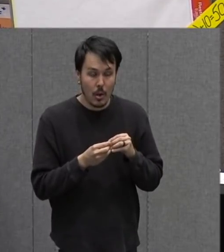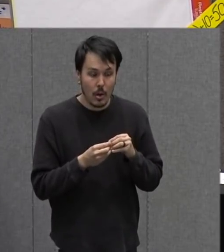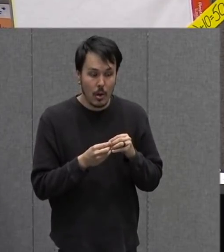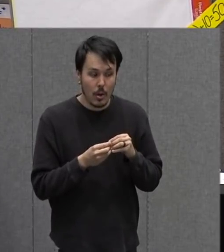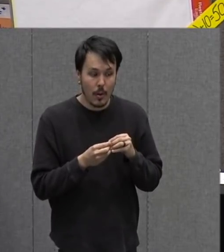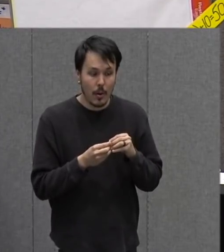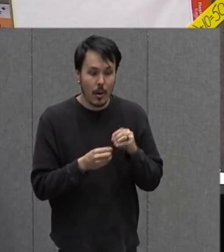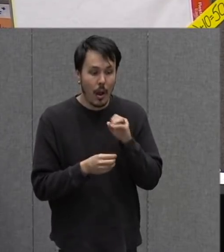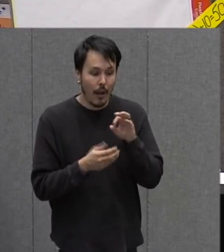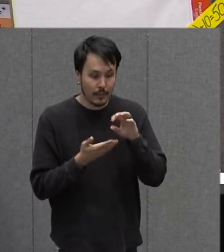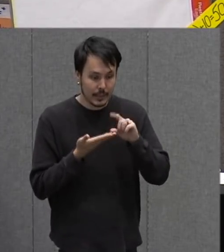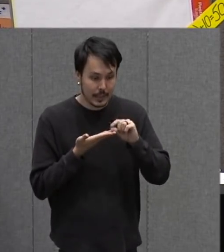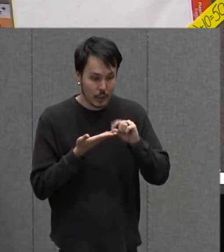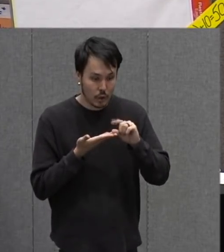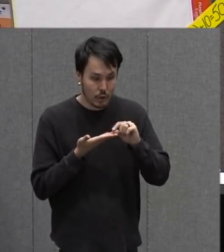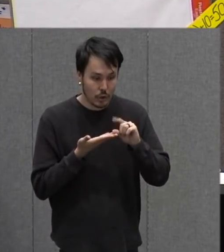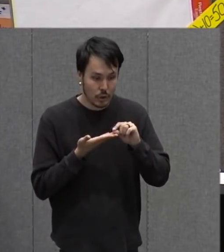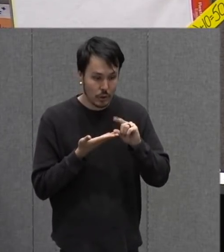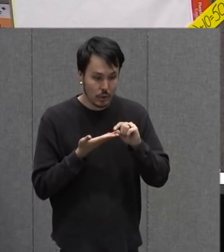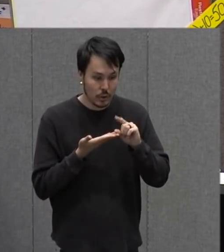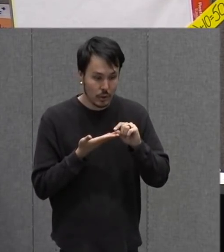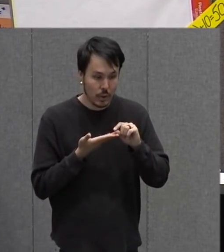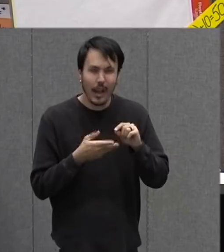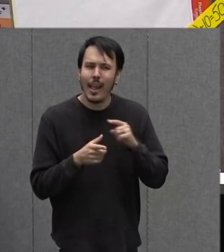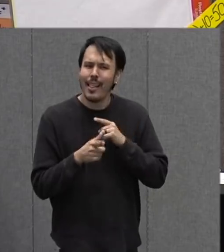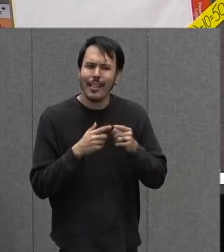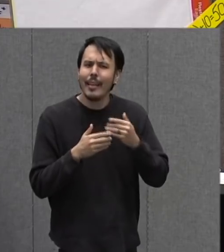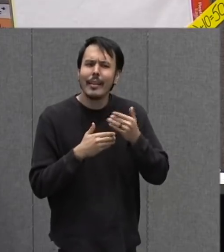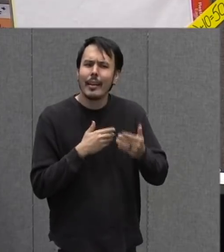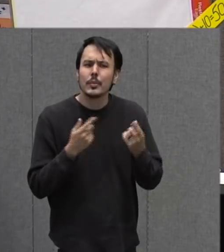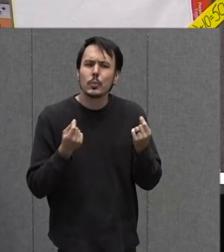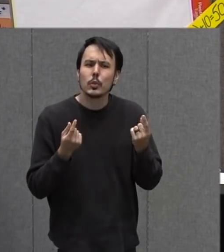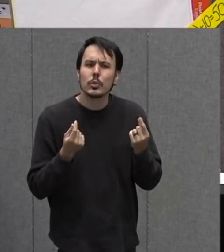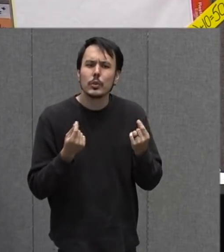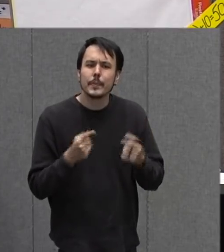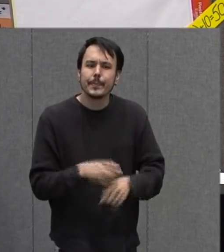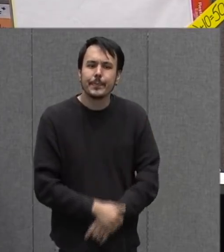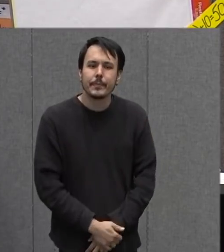of stickers. And then what did we do next?